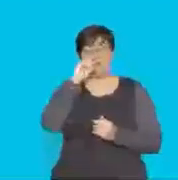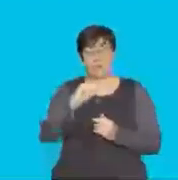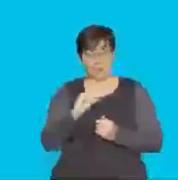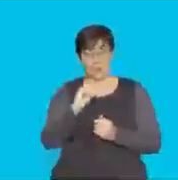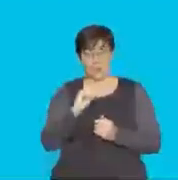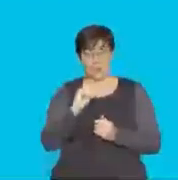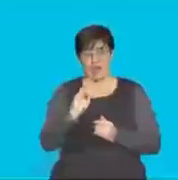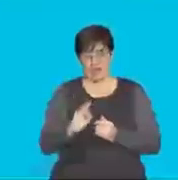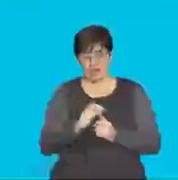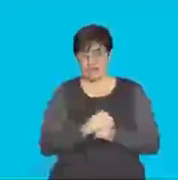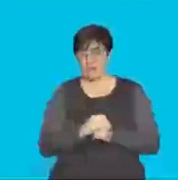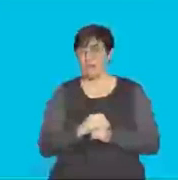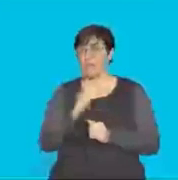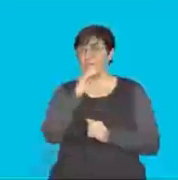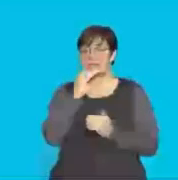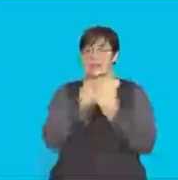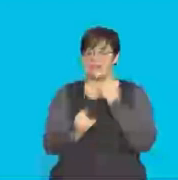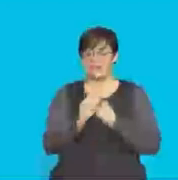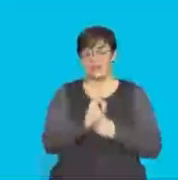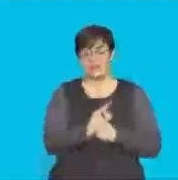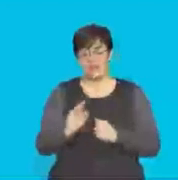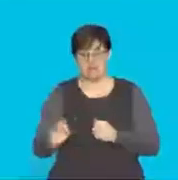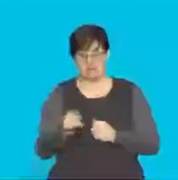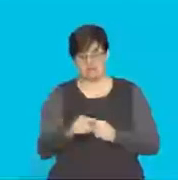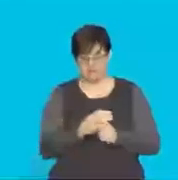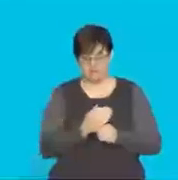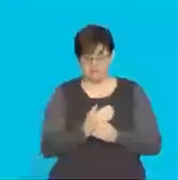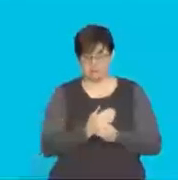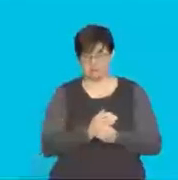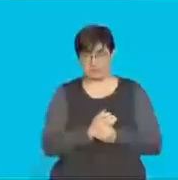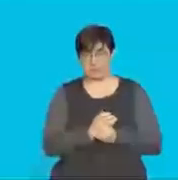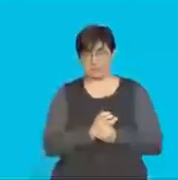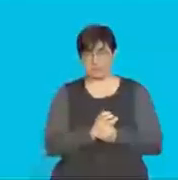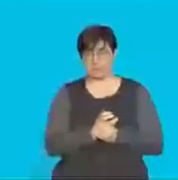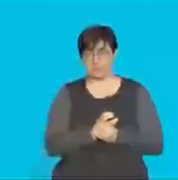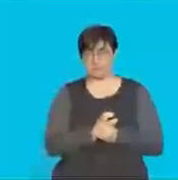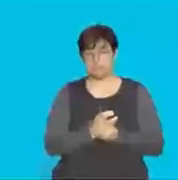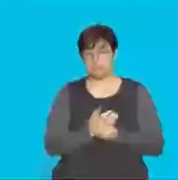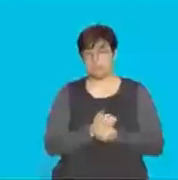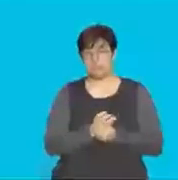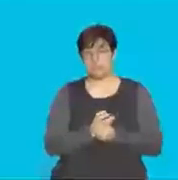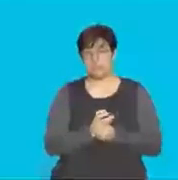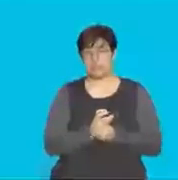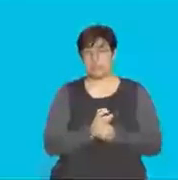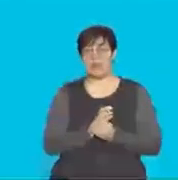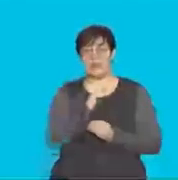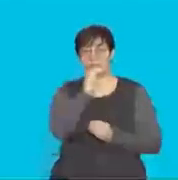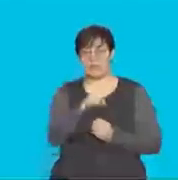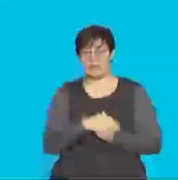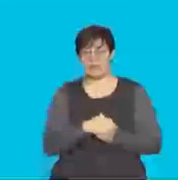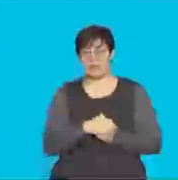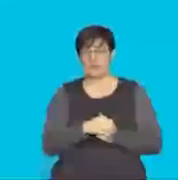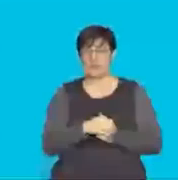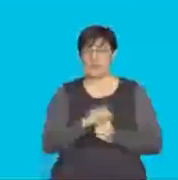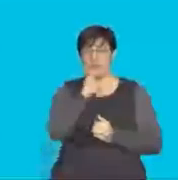trait, and these can only be the individuals that have a homozygous recessive combination. And so guys, this means